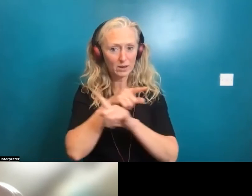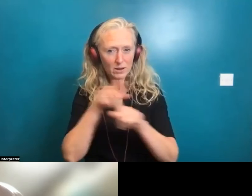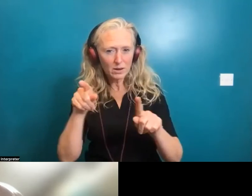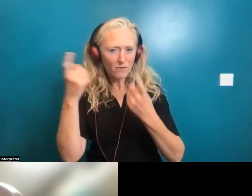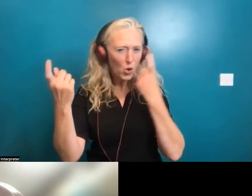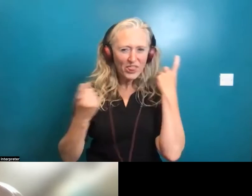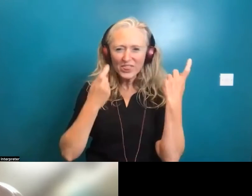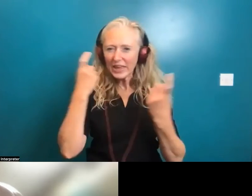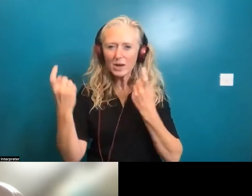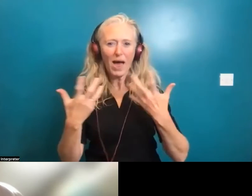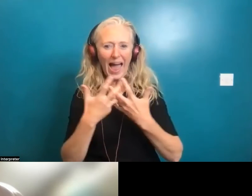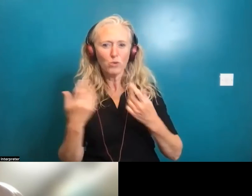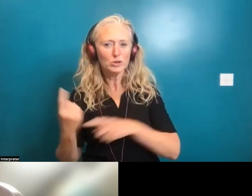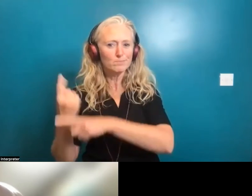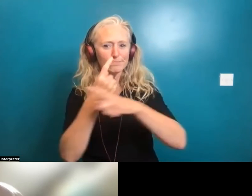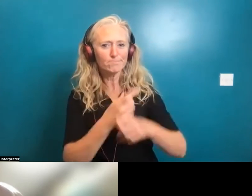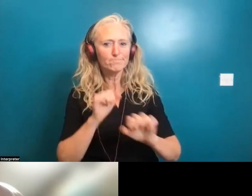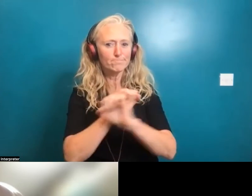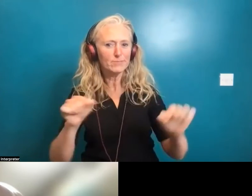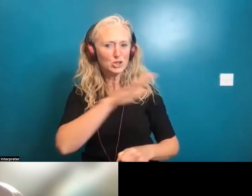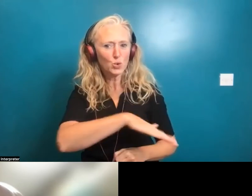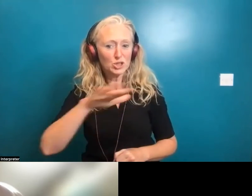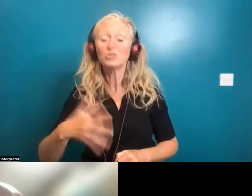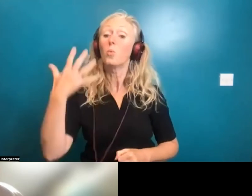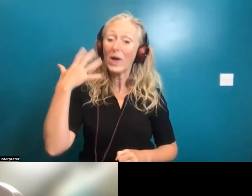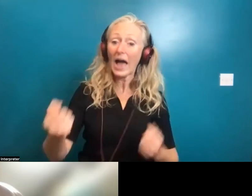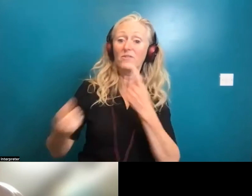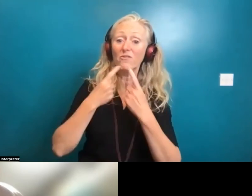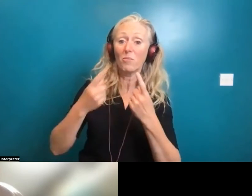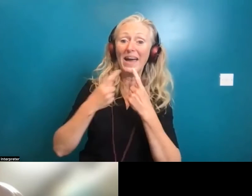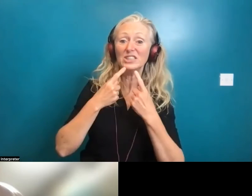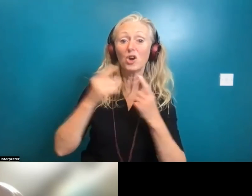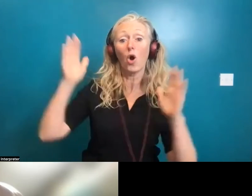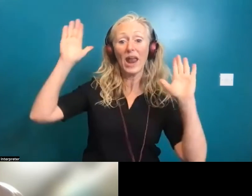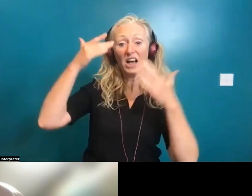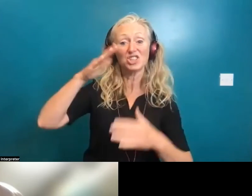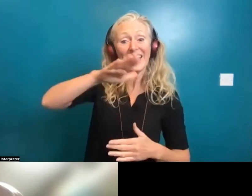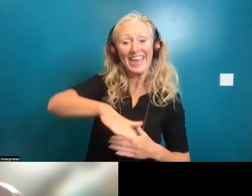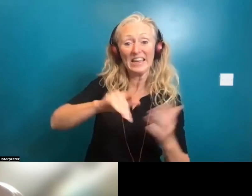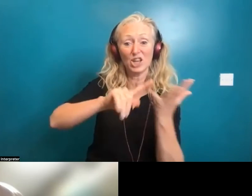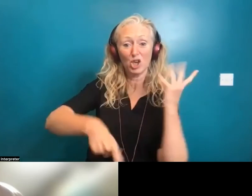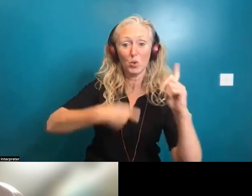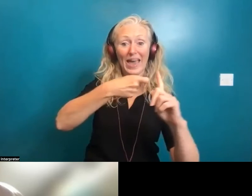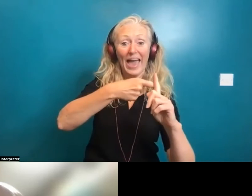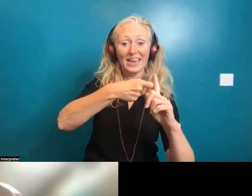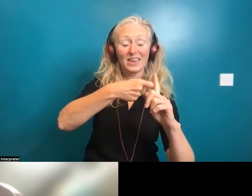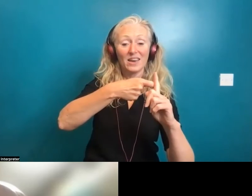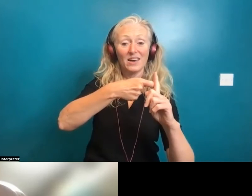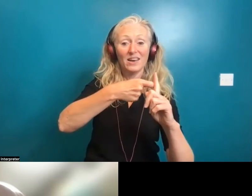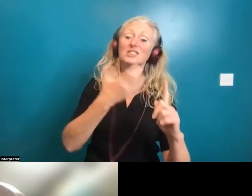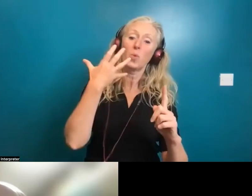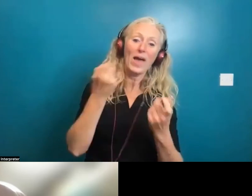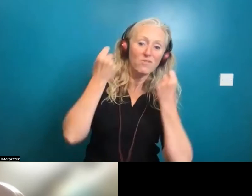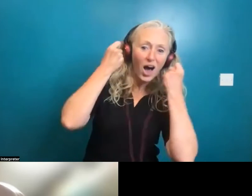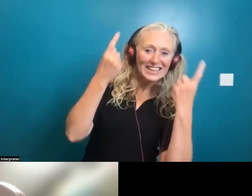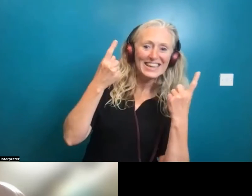on UsherKids UK website around talking to your child around their diagnosis. And those are tips that have come from parents with